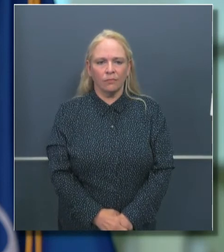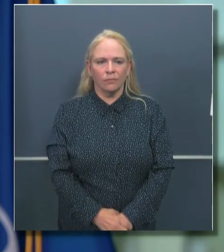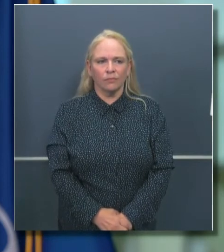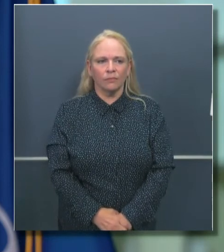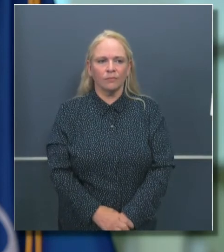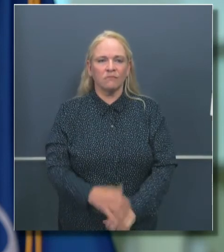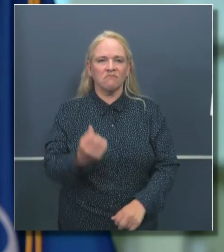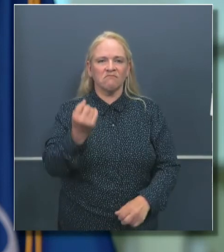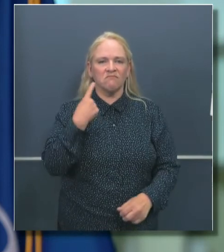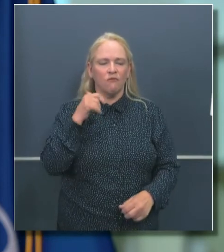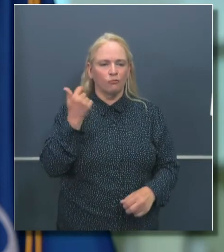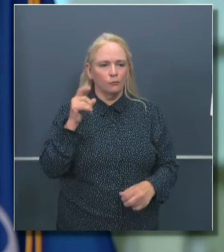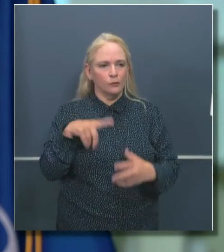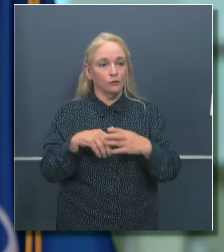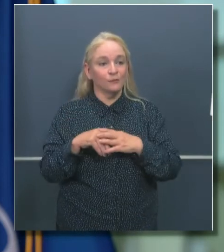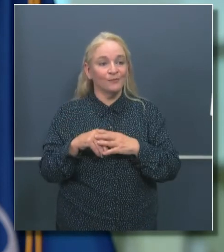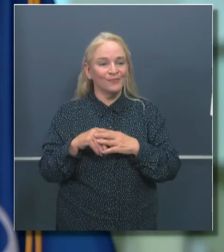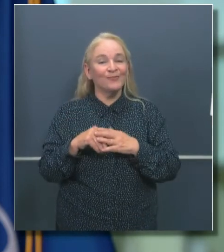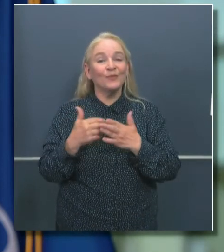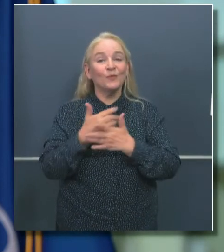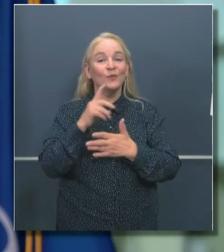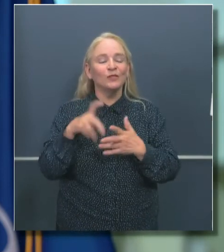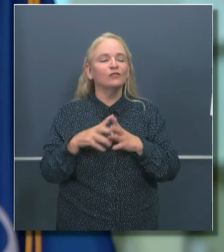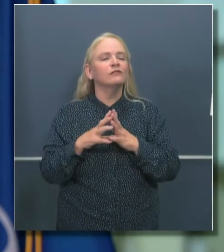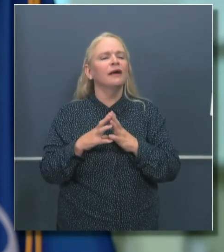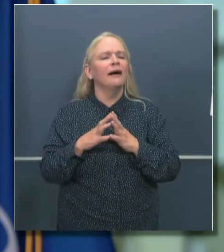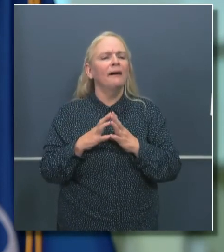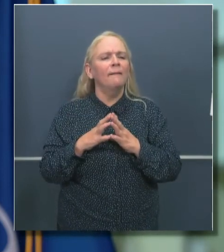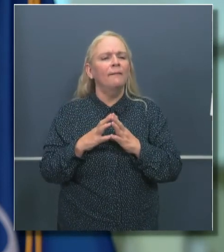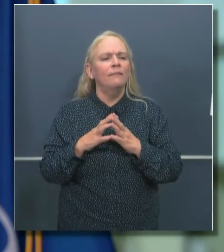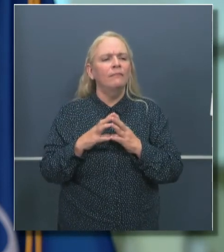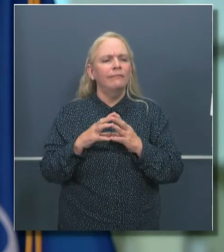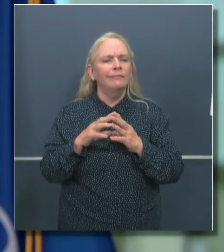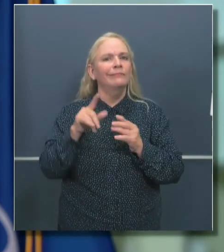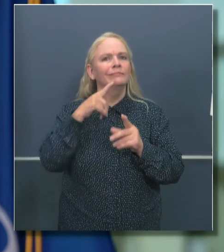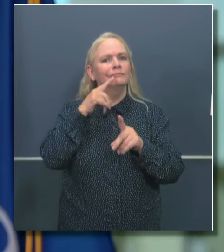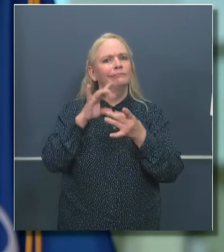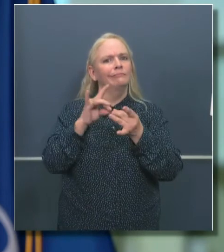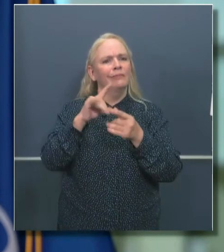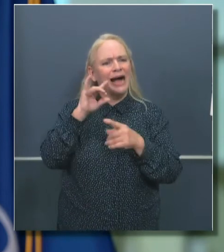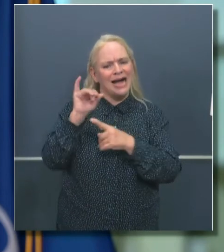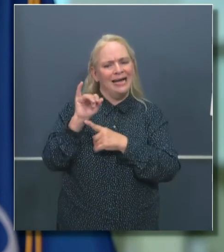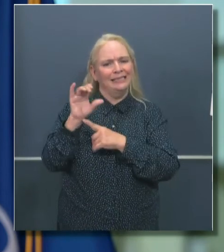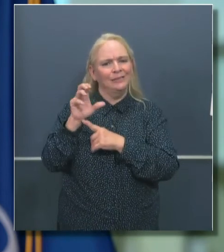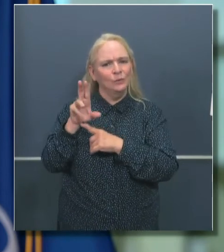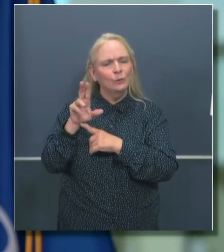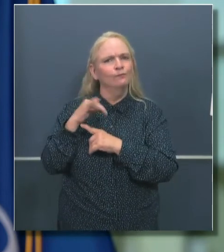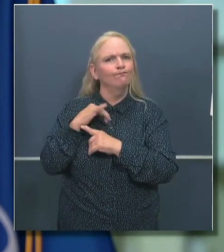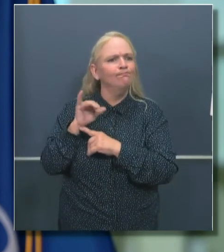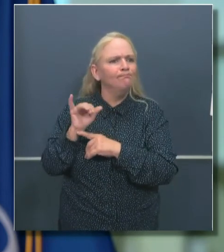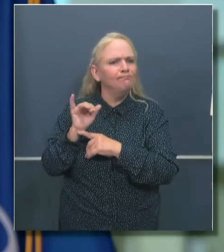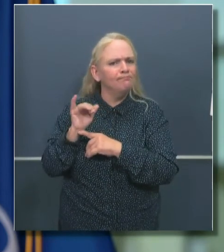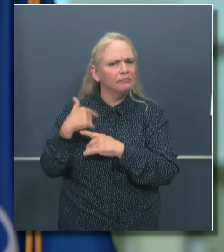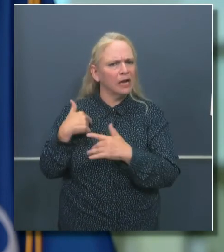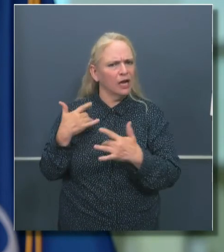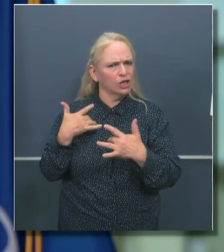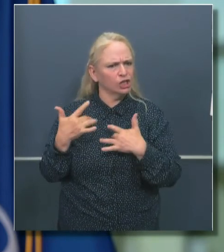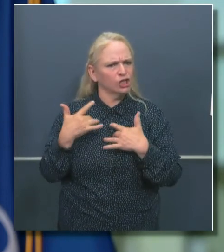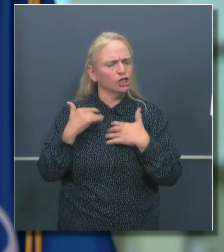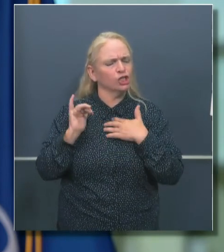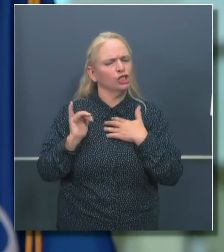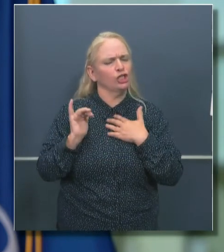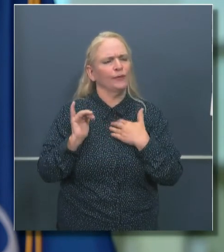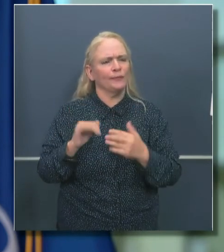Thank you, Governor. That stat of ICU use is very concerning. I'm wondering if there will be any difference in